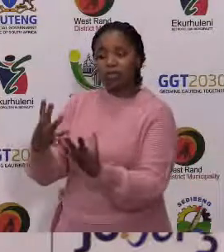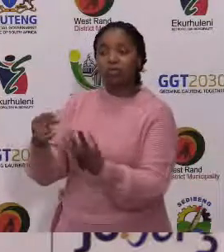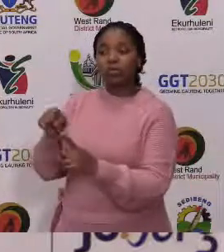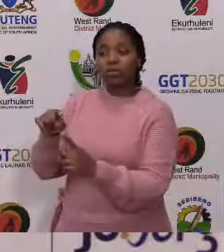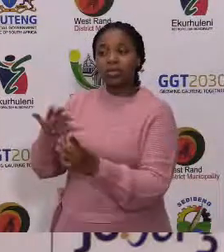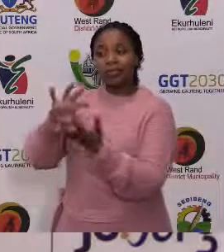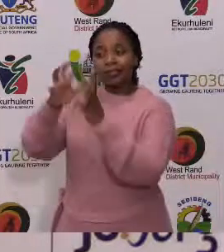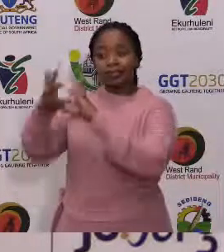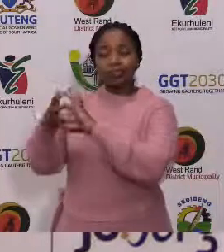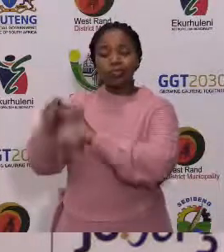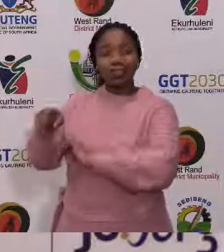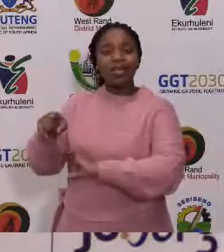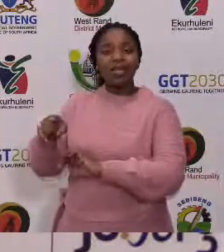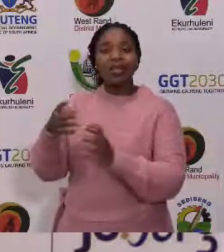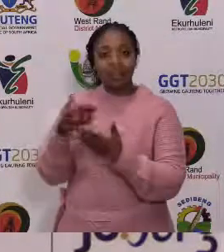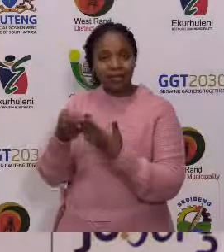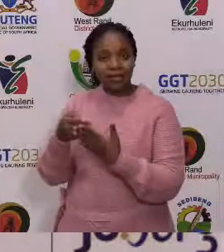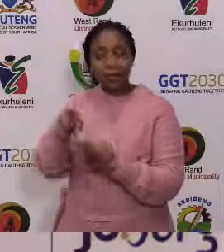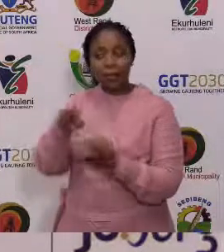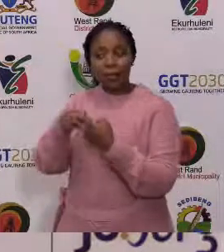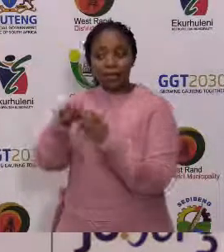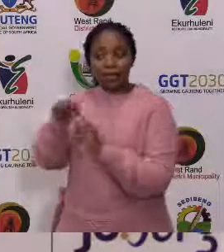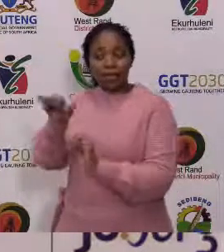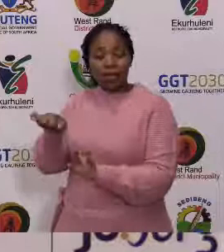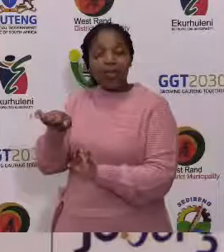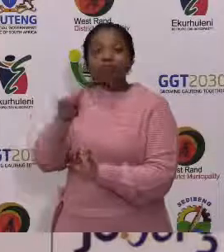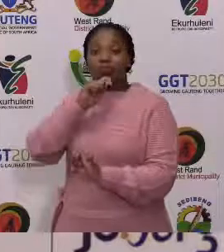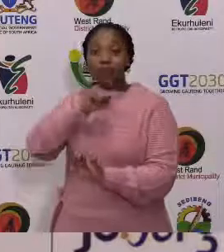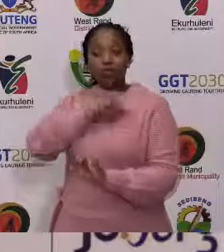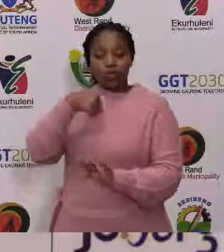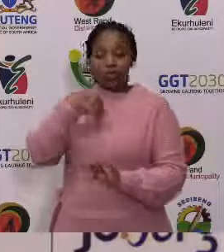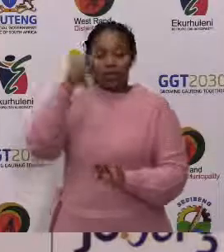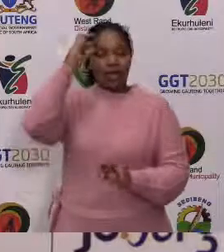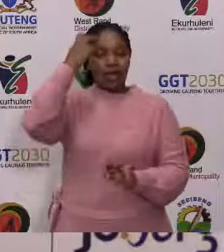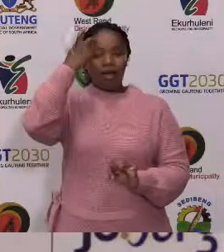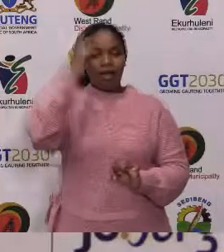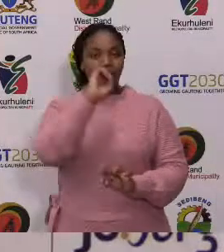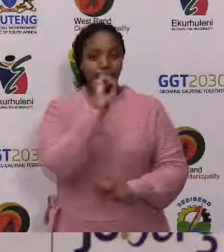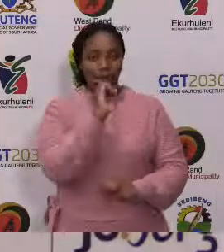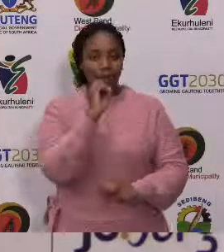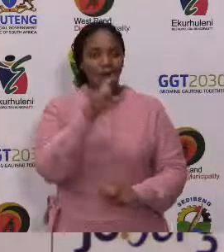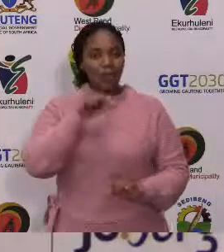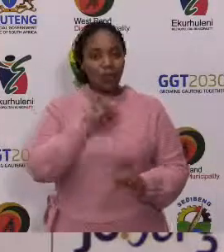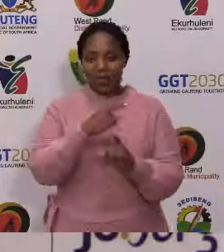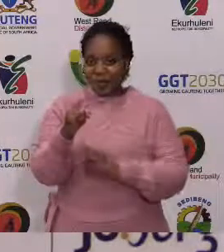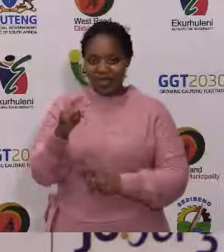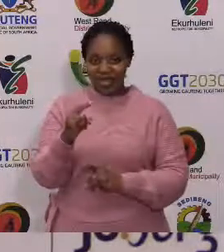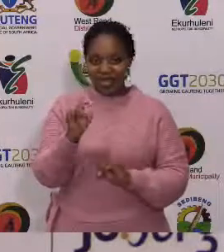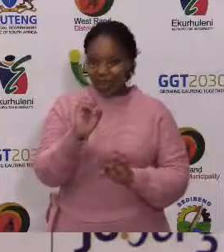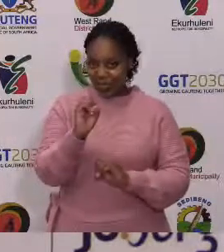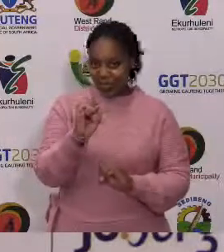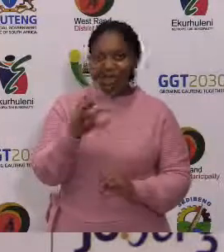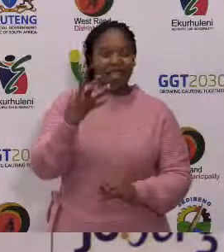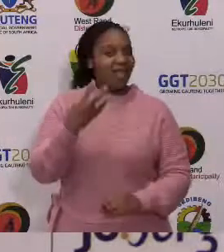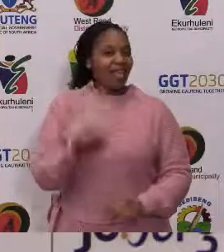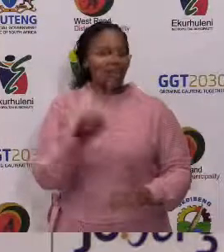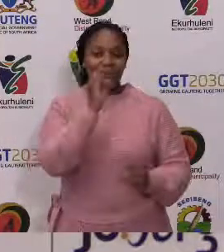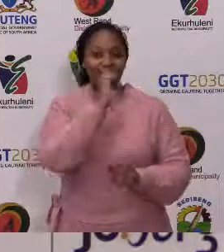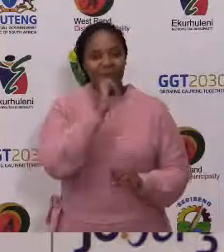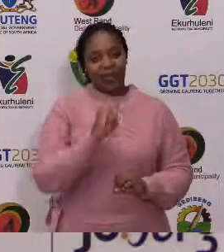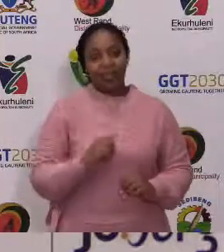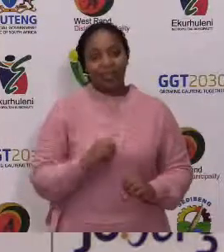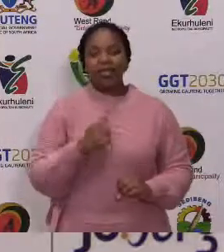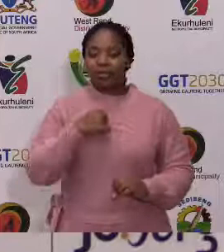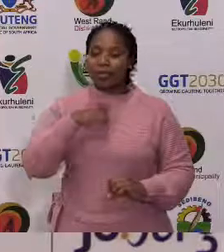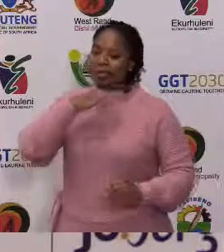pandemic. And I have no doubt, on that basis, I have no doubt that we will win. I have no doubt that we